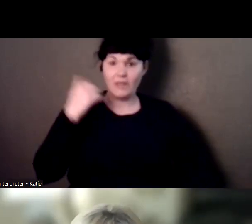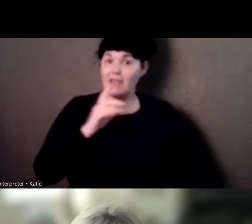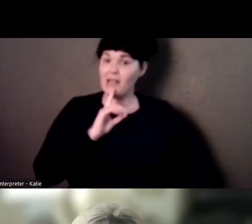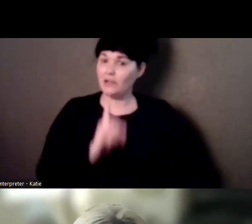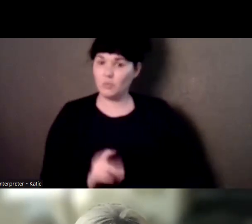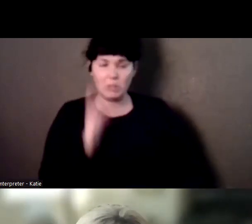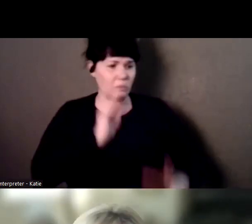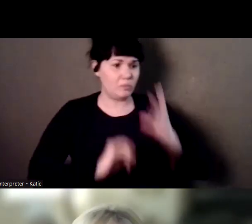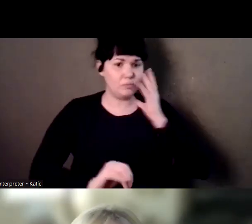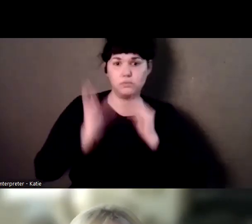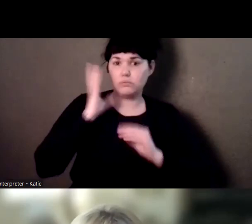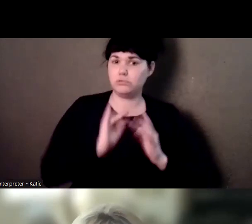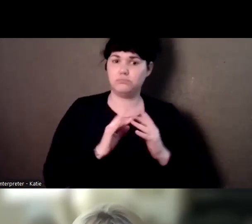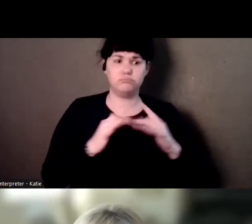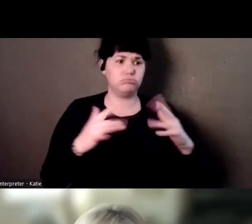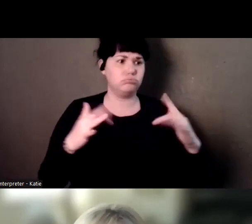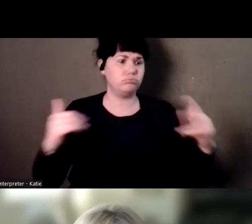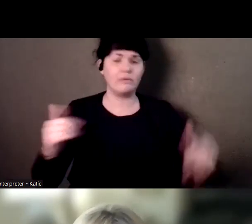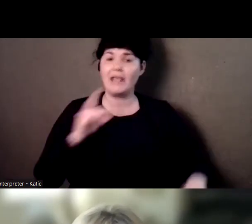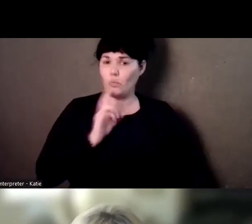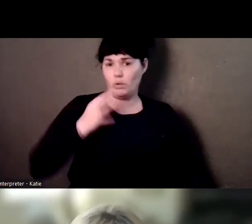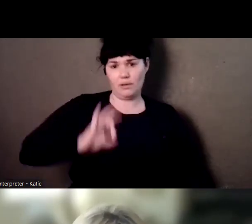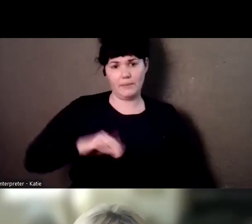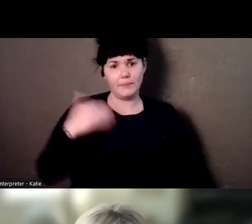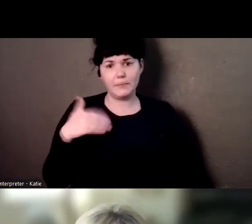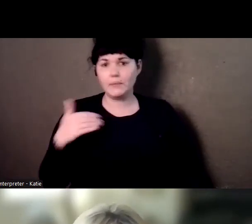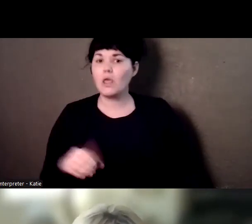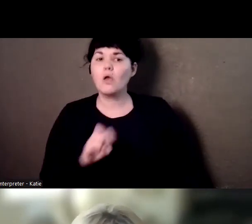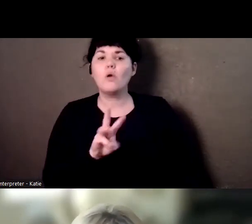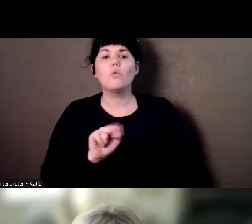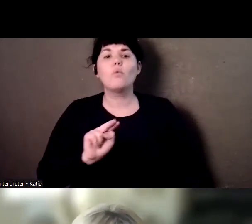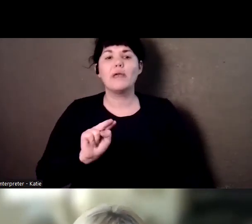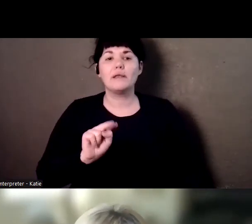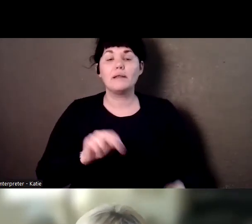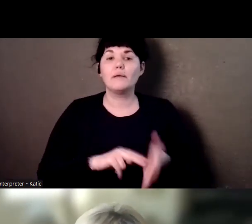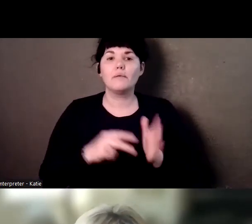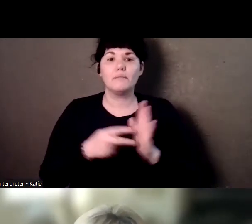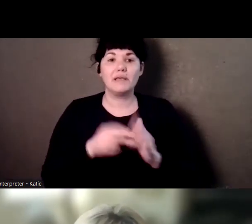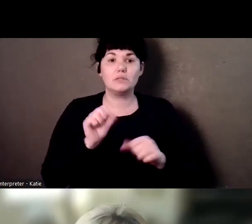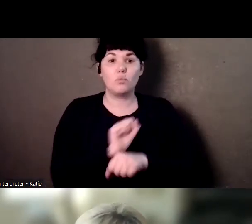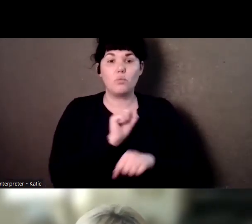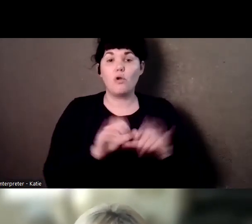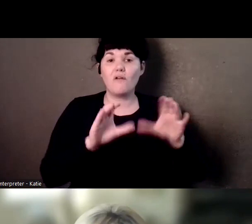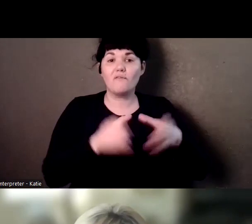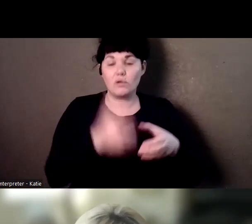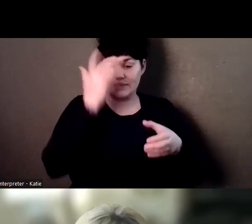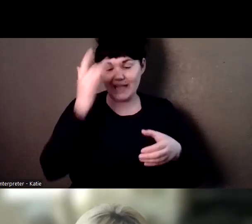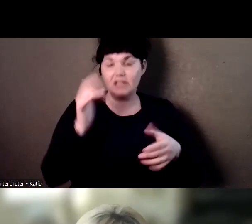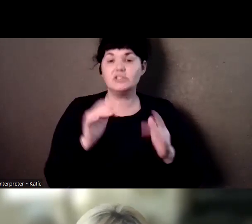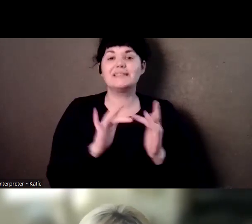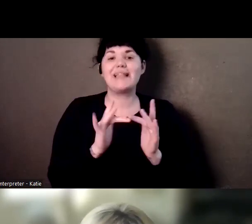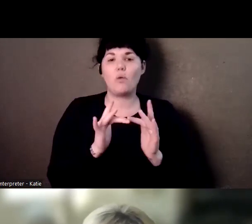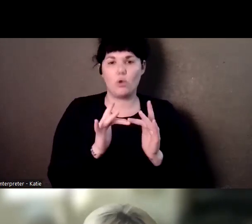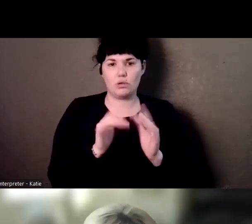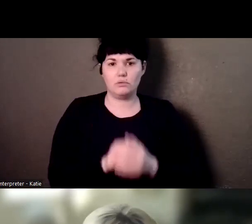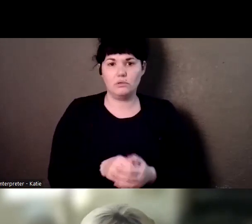served me very well. WIN stands for Workforce Intelligence Network, and that is the organization that I work for now.